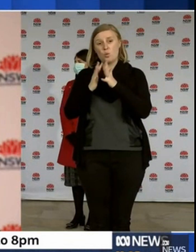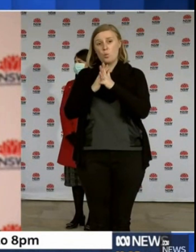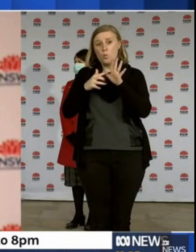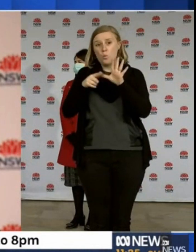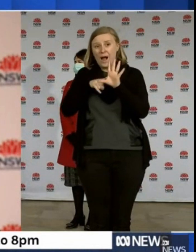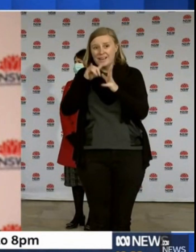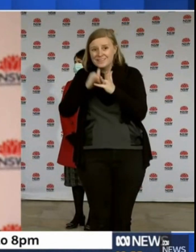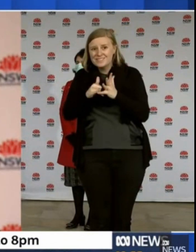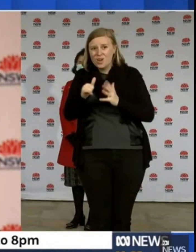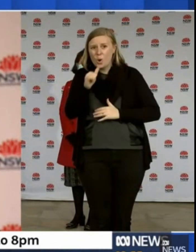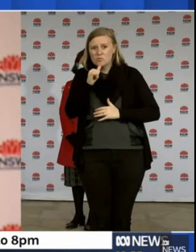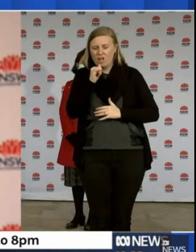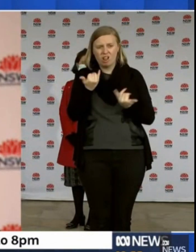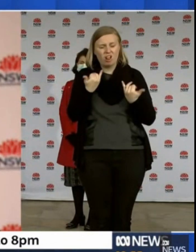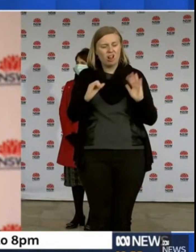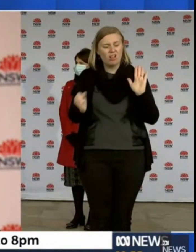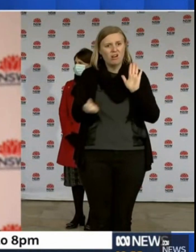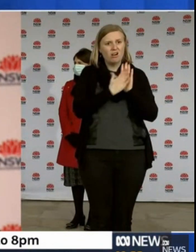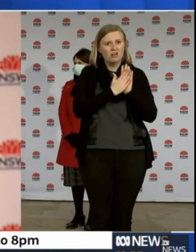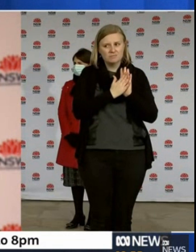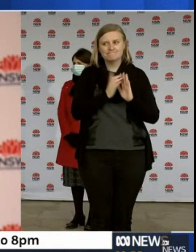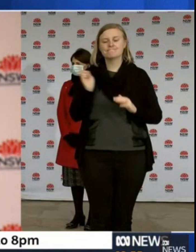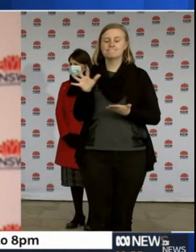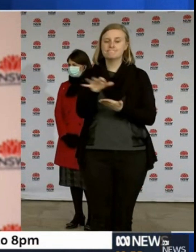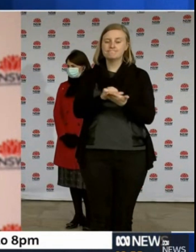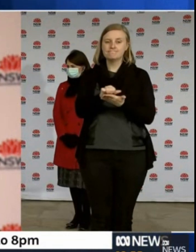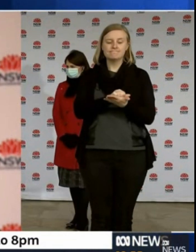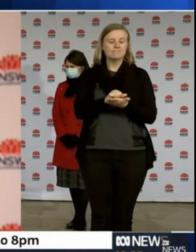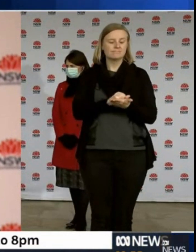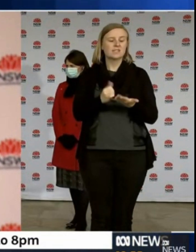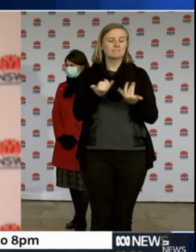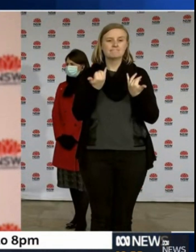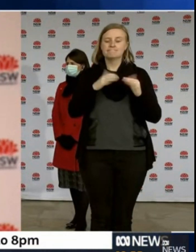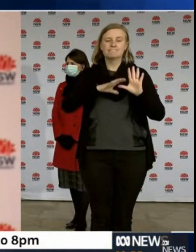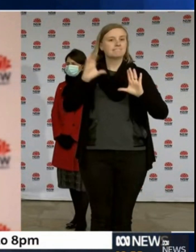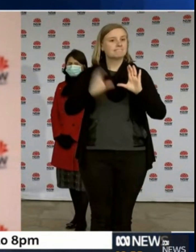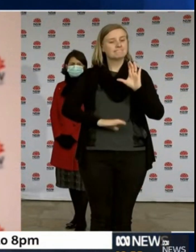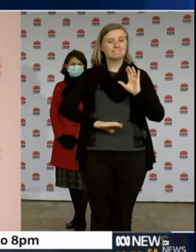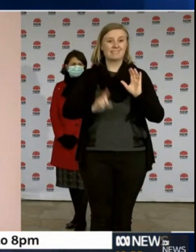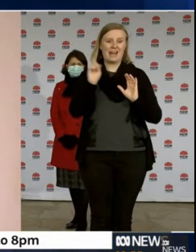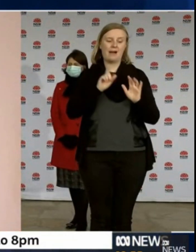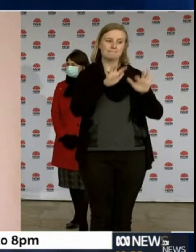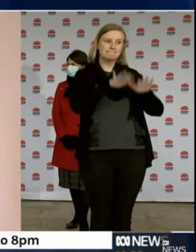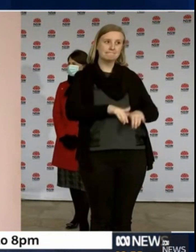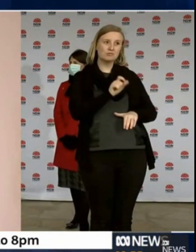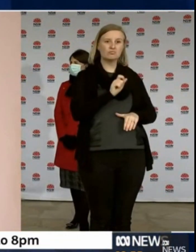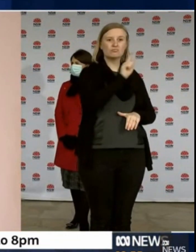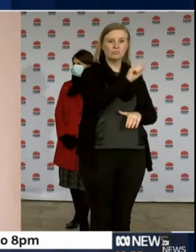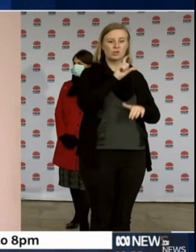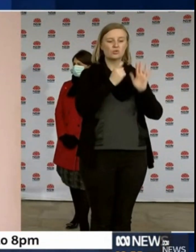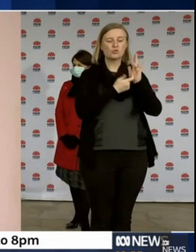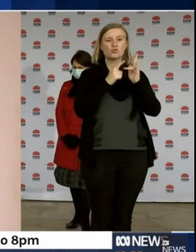apologies. This was really a miscommunication, and I'm in the process of writing to the Crossroads